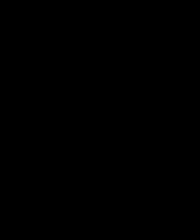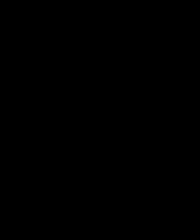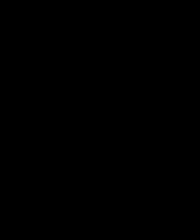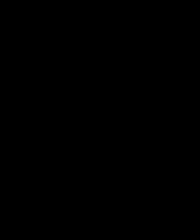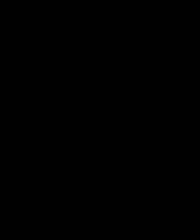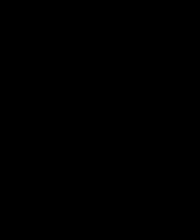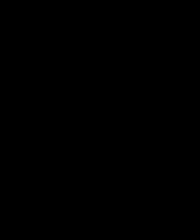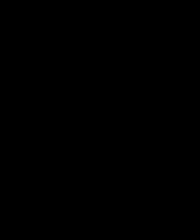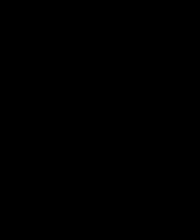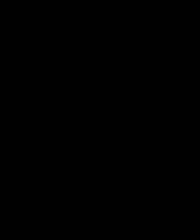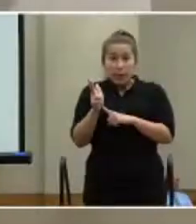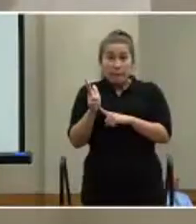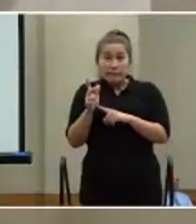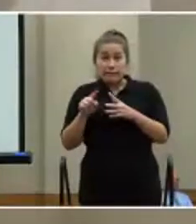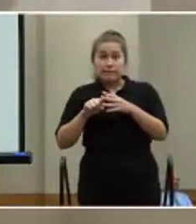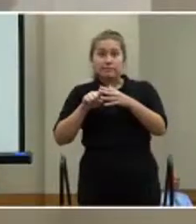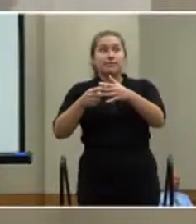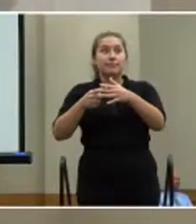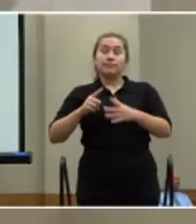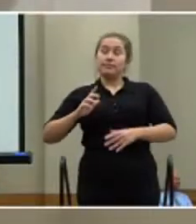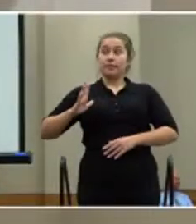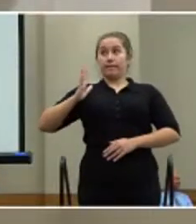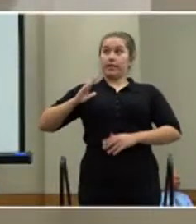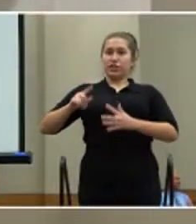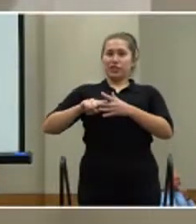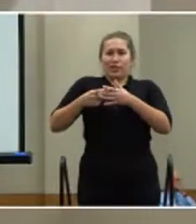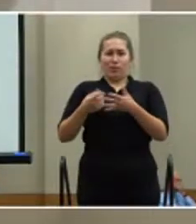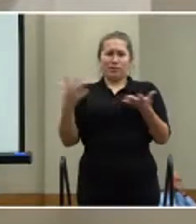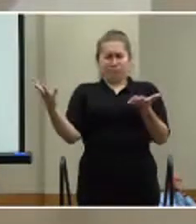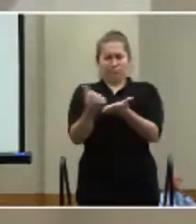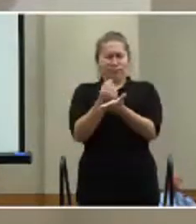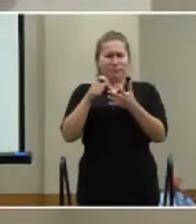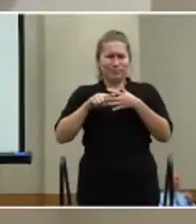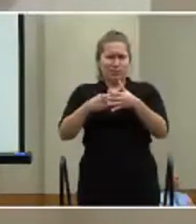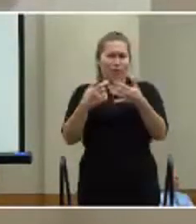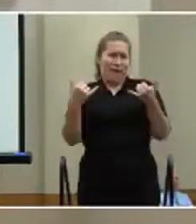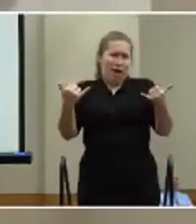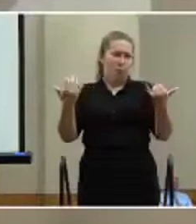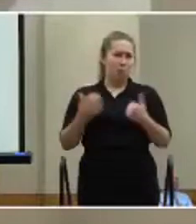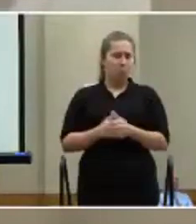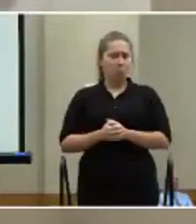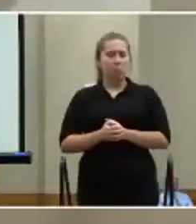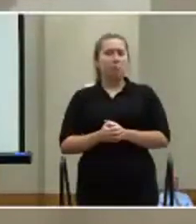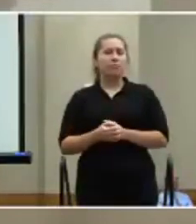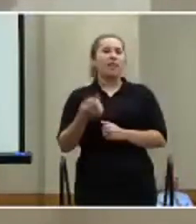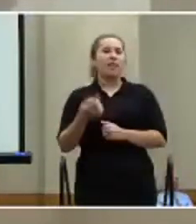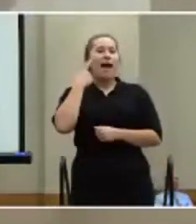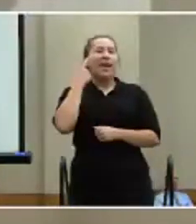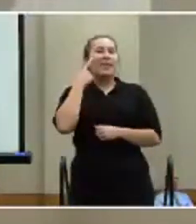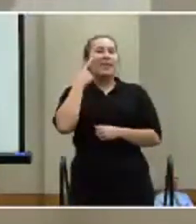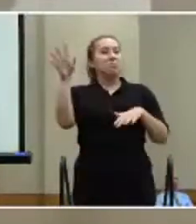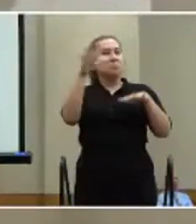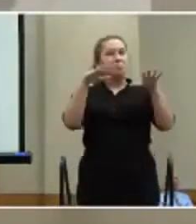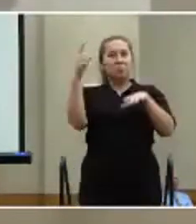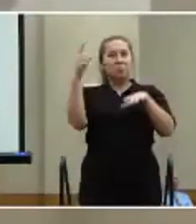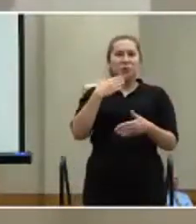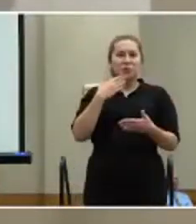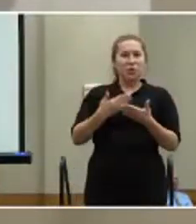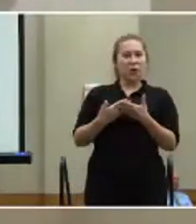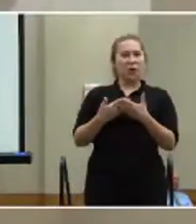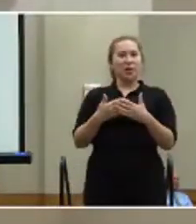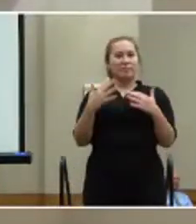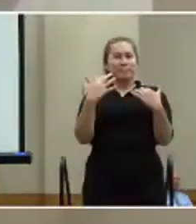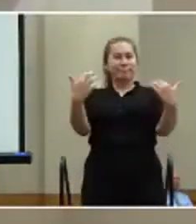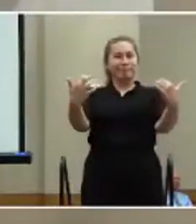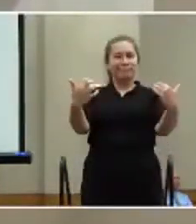It's 3 minutes till supposedly go time, but why don't we just go ahead and get started? Because I think the room looks good and you